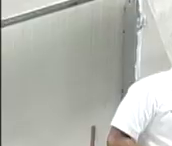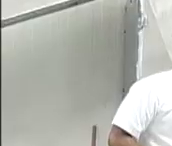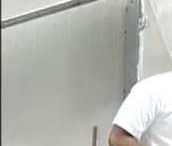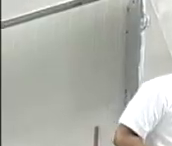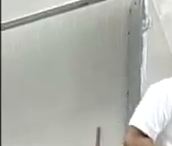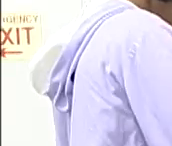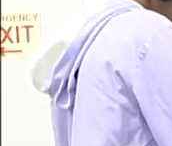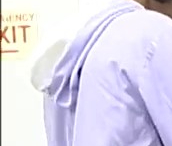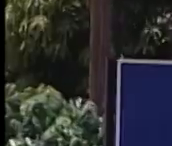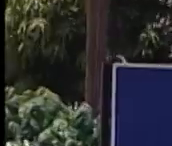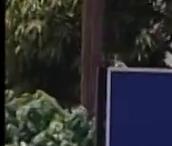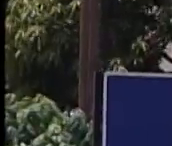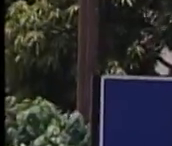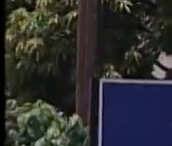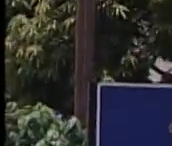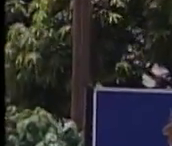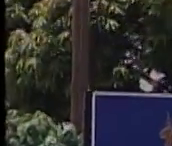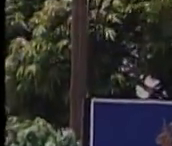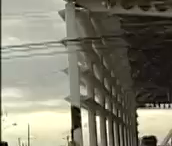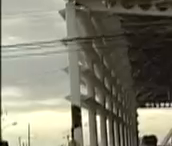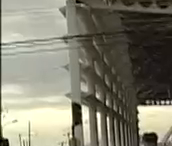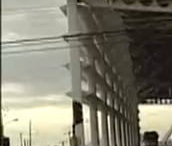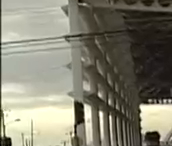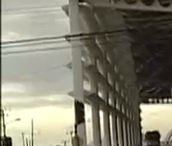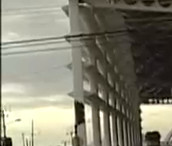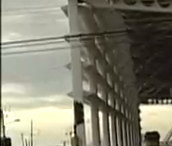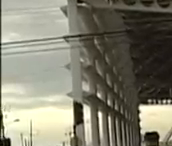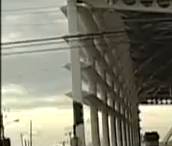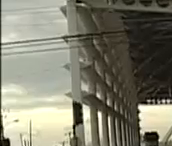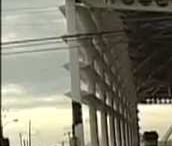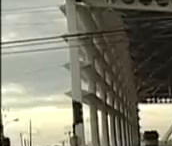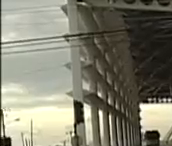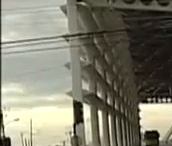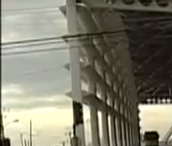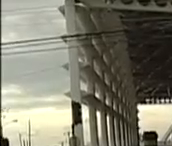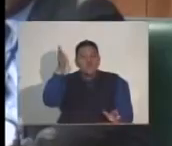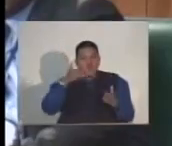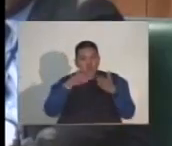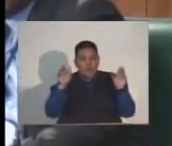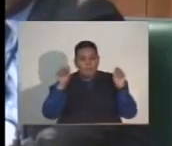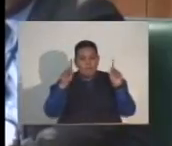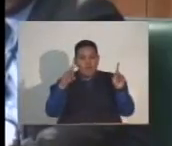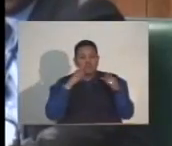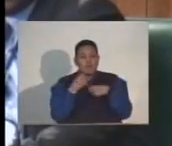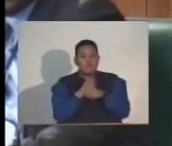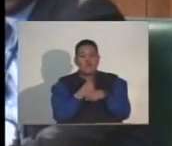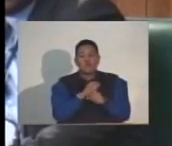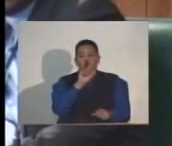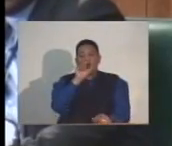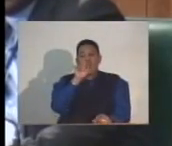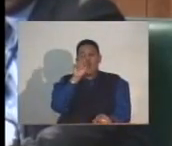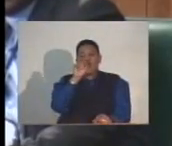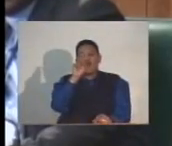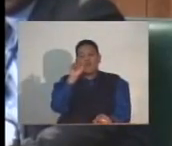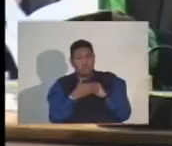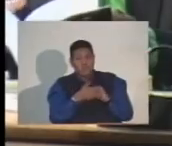creating meaningful jobs, reducing public debt, improving the lives of the Jamaican people. Focus areas for government